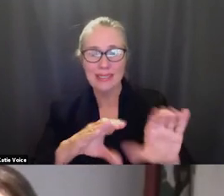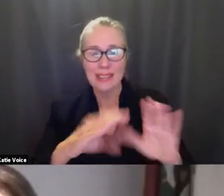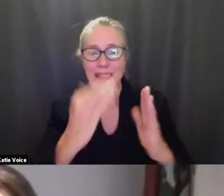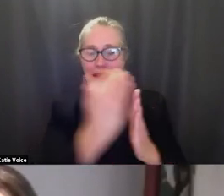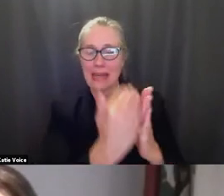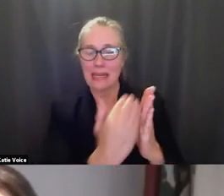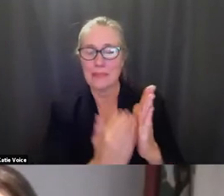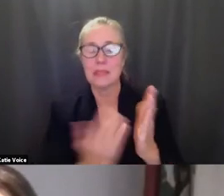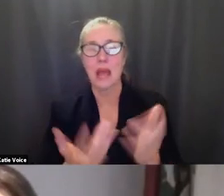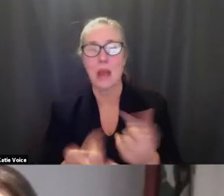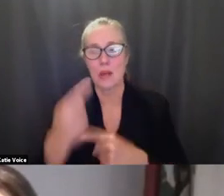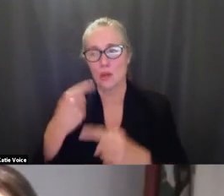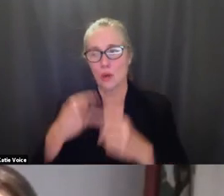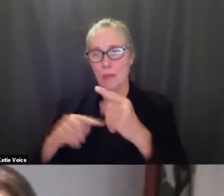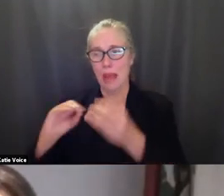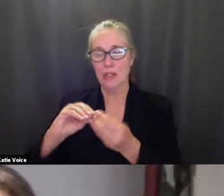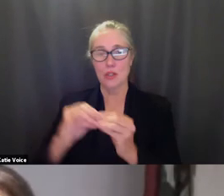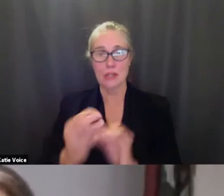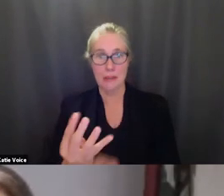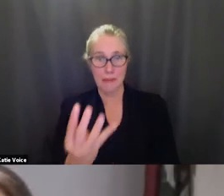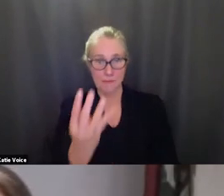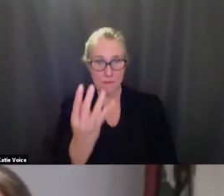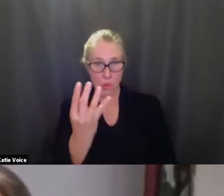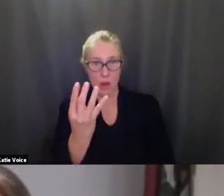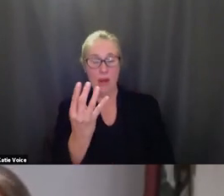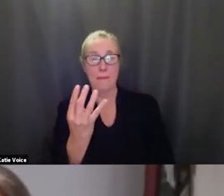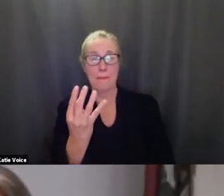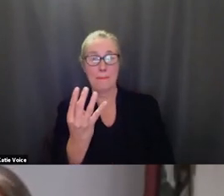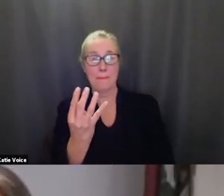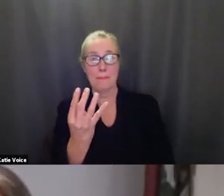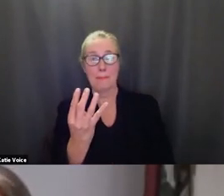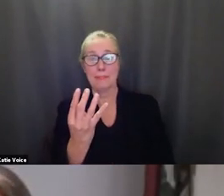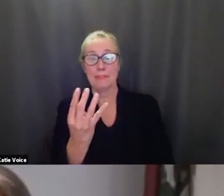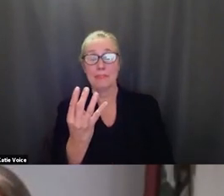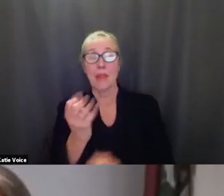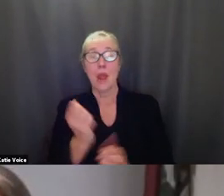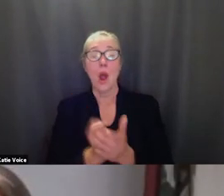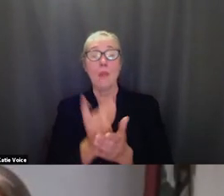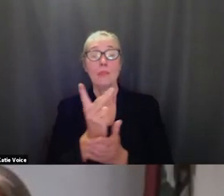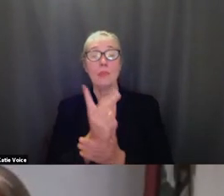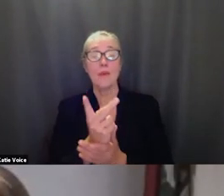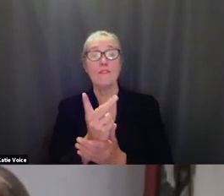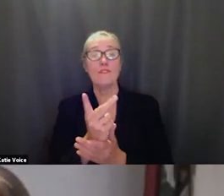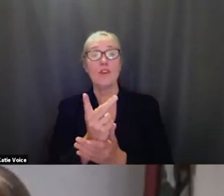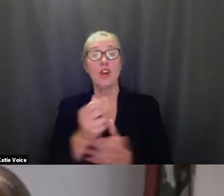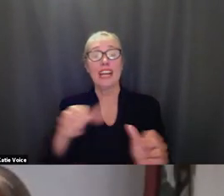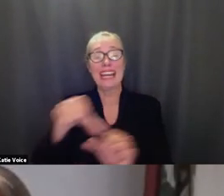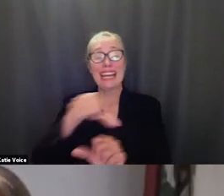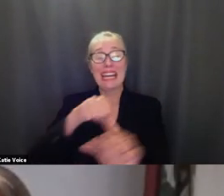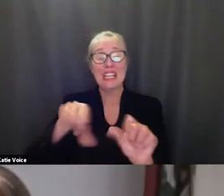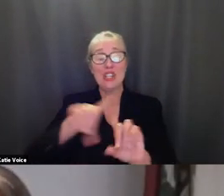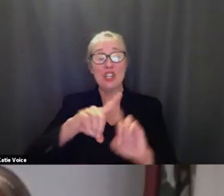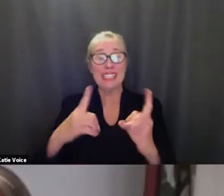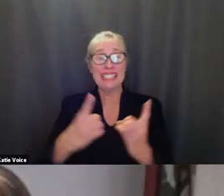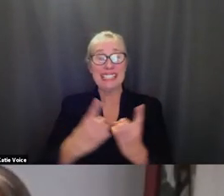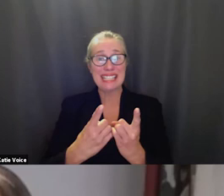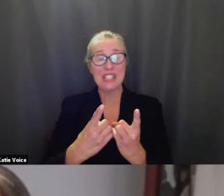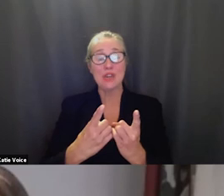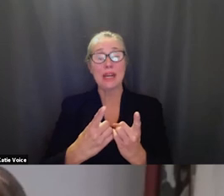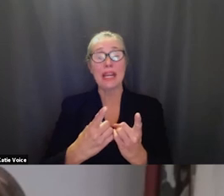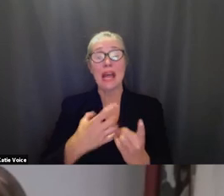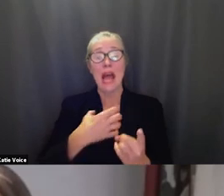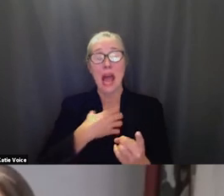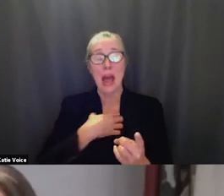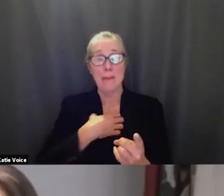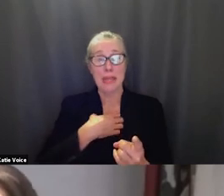to go back to number four action item this is the approval of the inter-district transfer appeal case two zero two one two